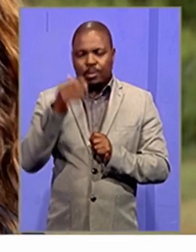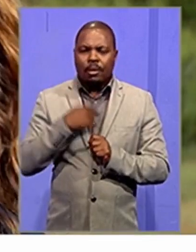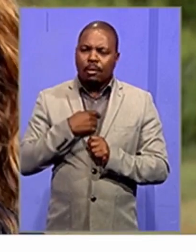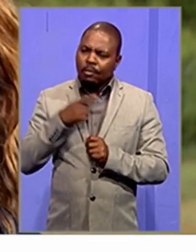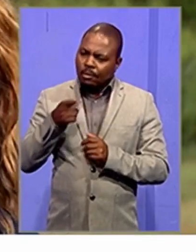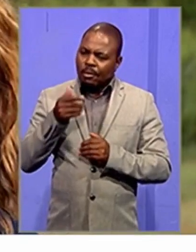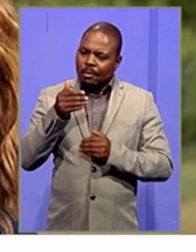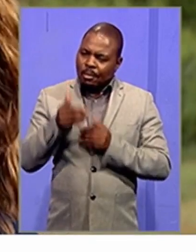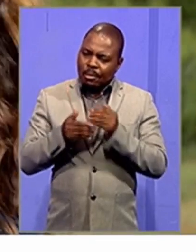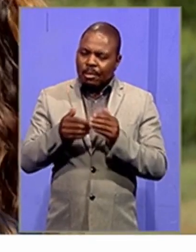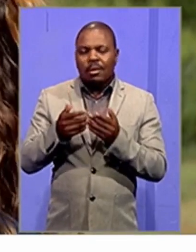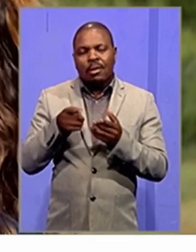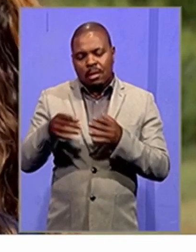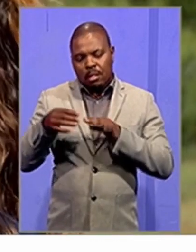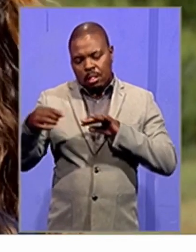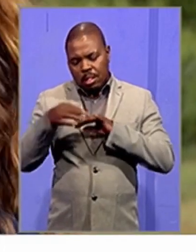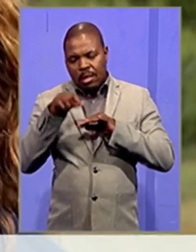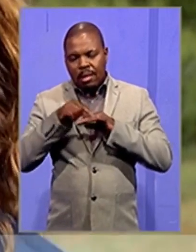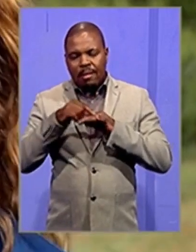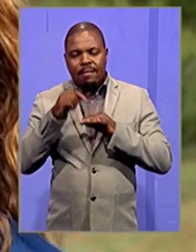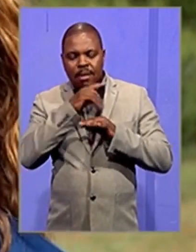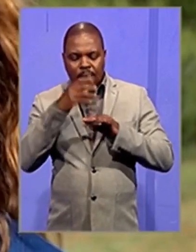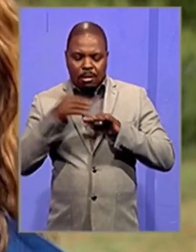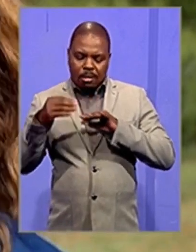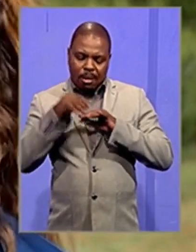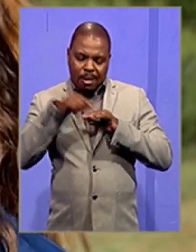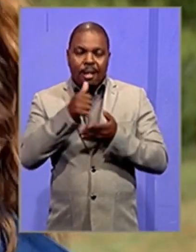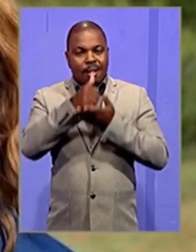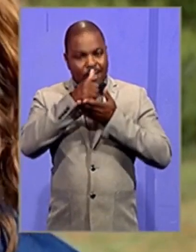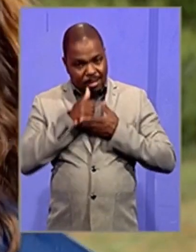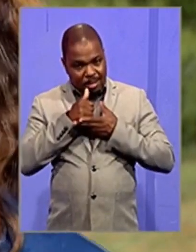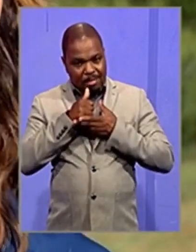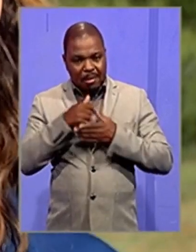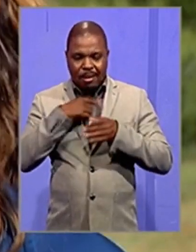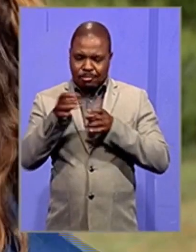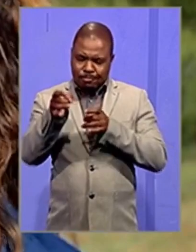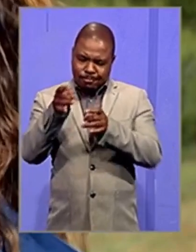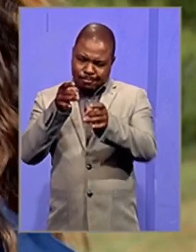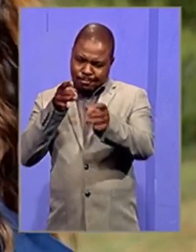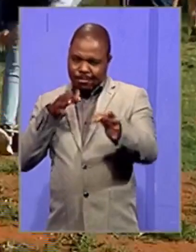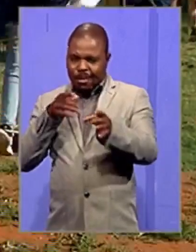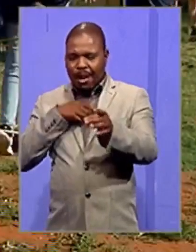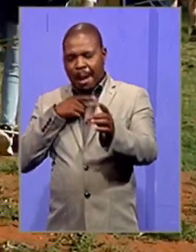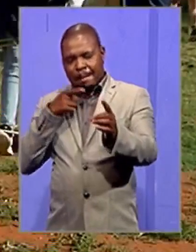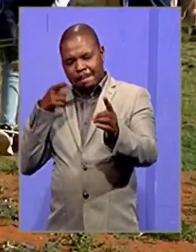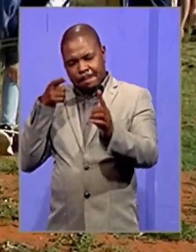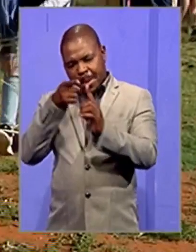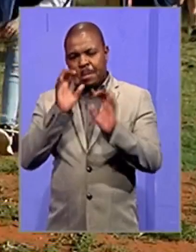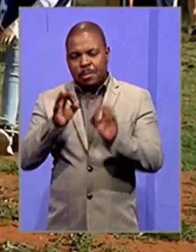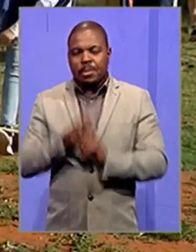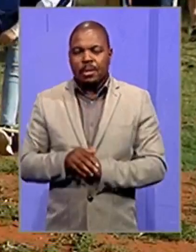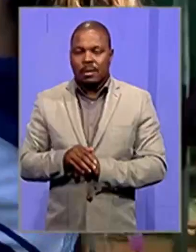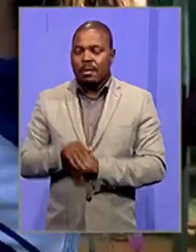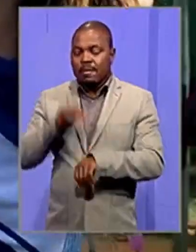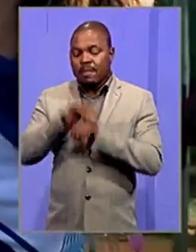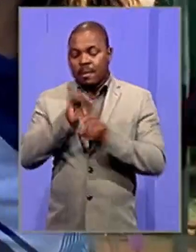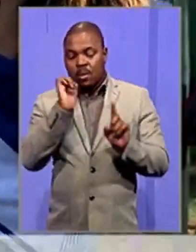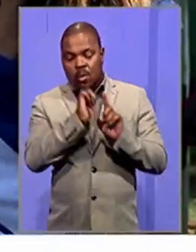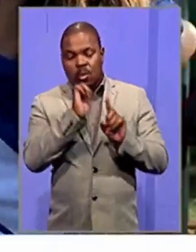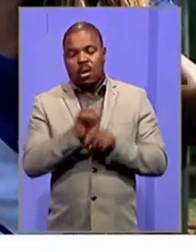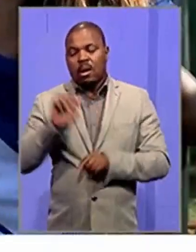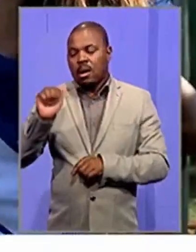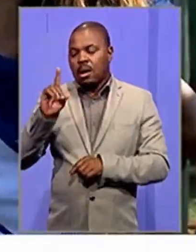me to shoot, which really helps a lot, and like I get to the target. Motswalle wa hae Tyra Adams o re le